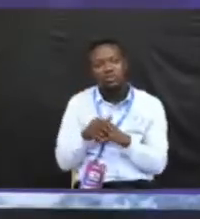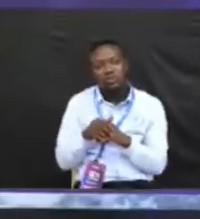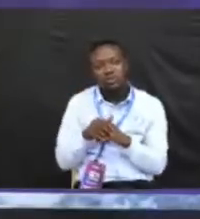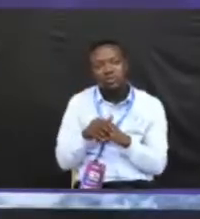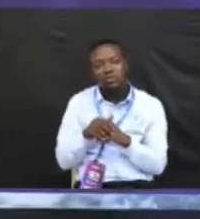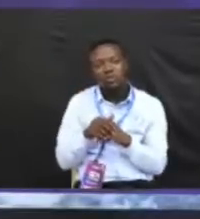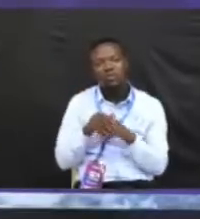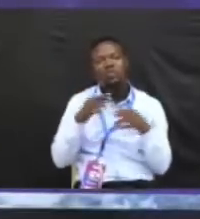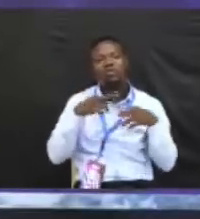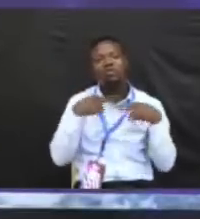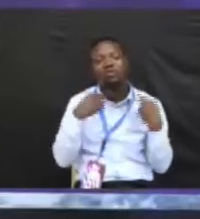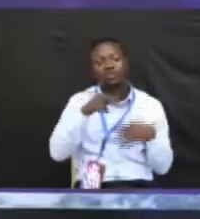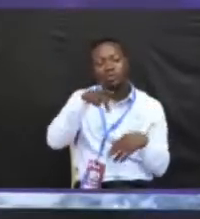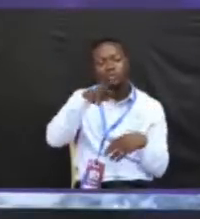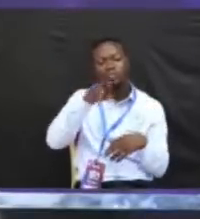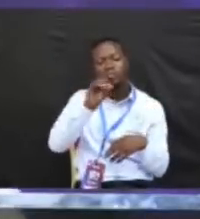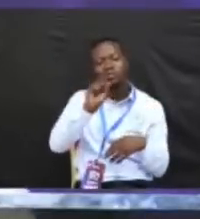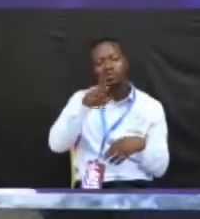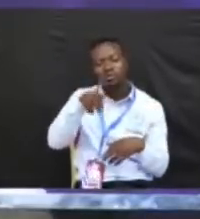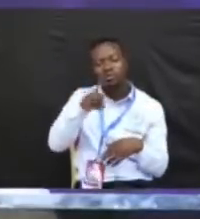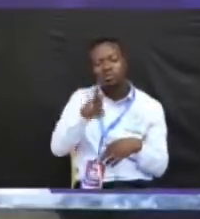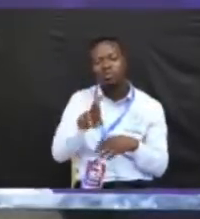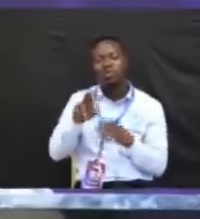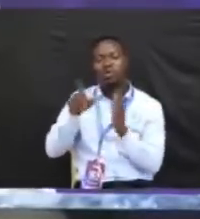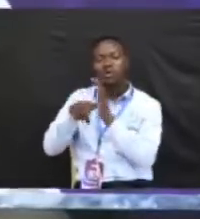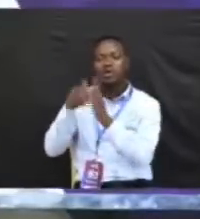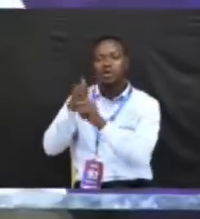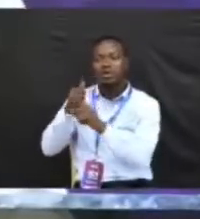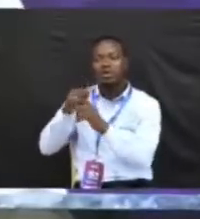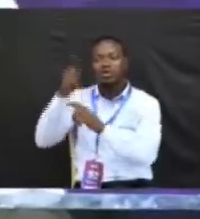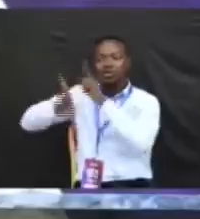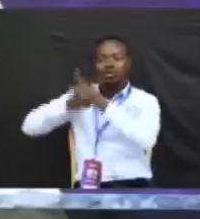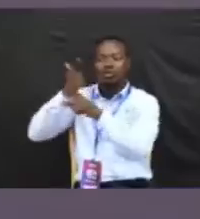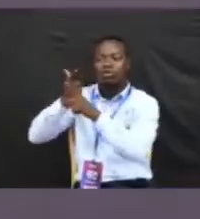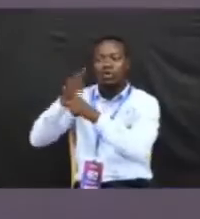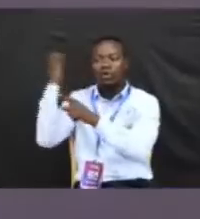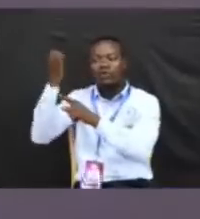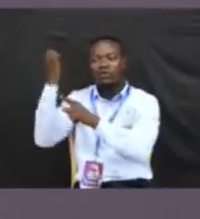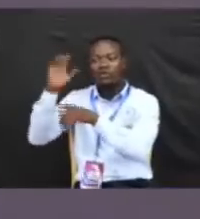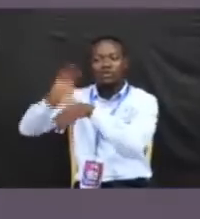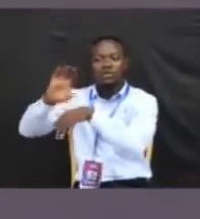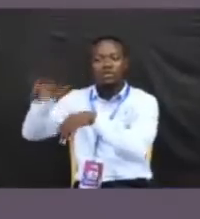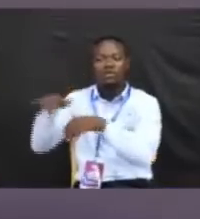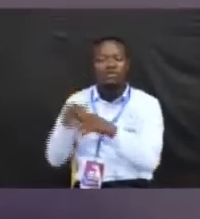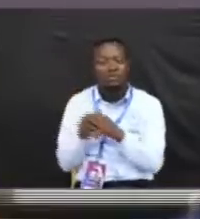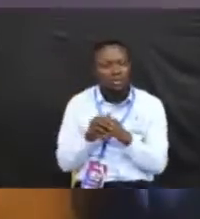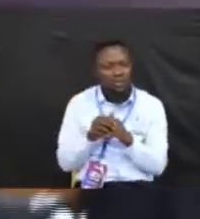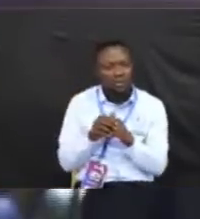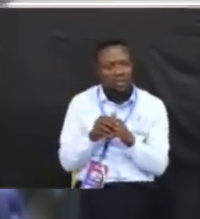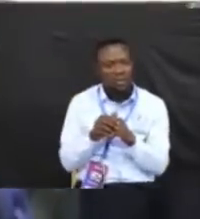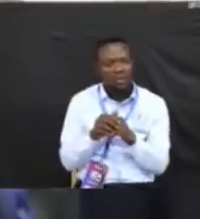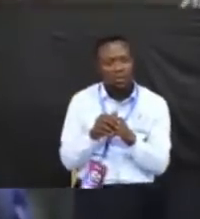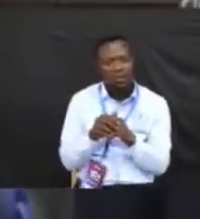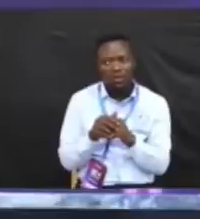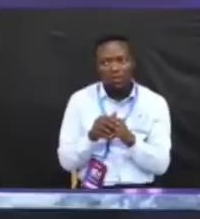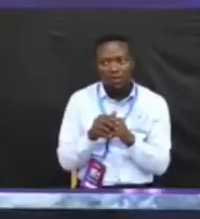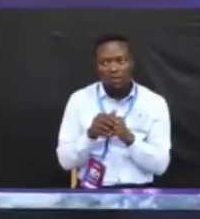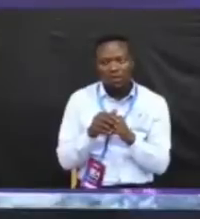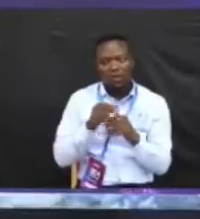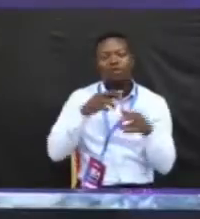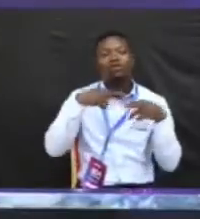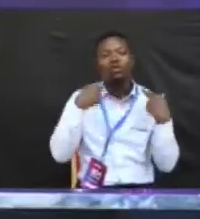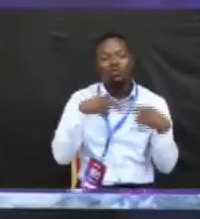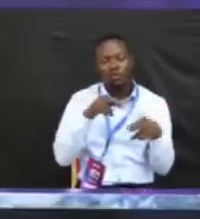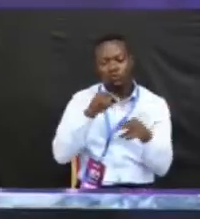Right Reverend Prosper Juu, moderator, Global Evangelical Church. You are welcome. Right